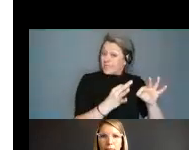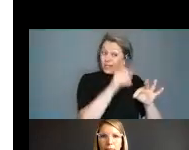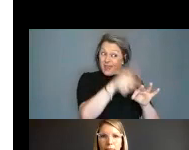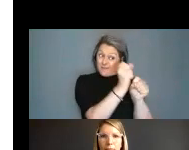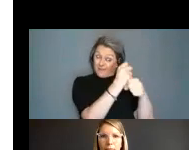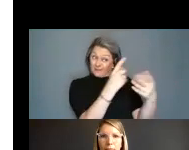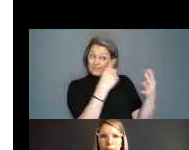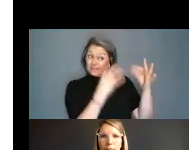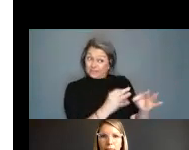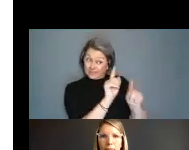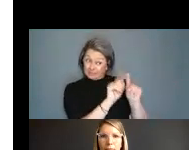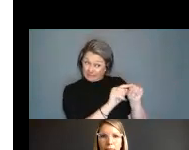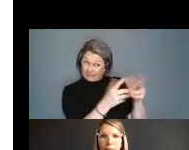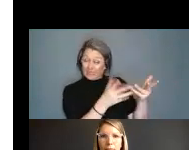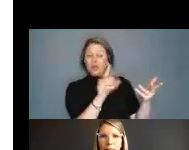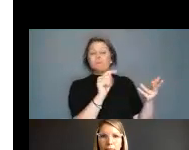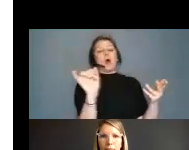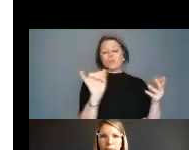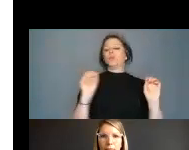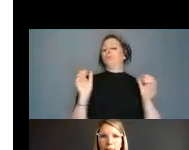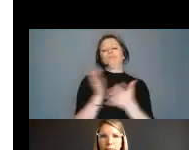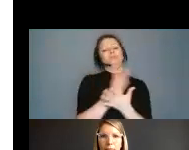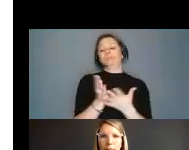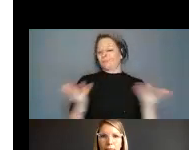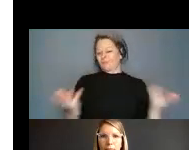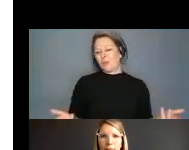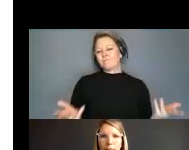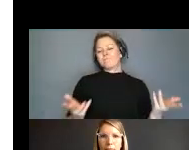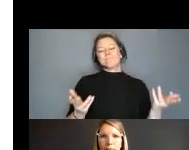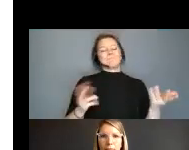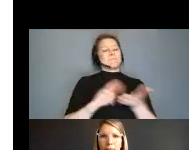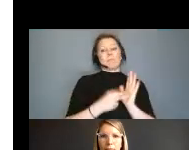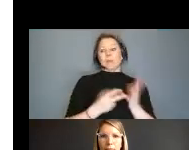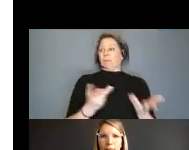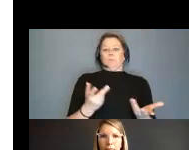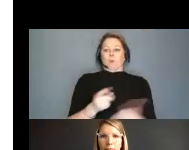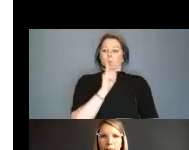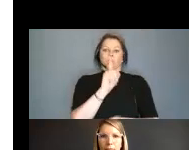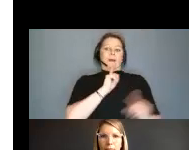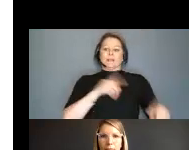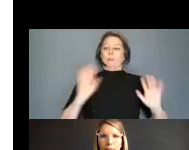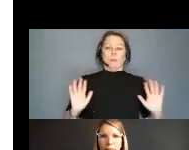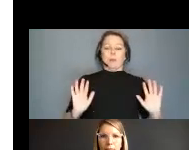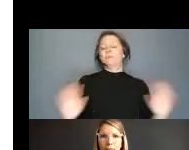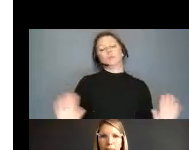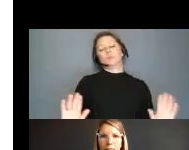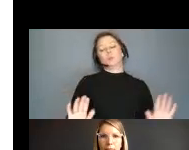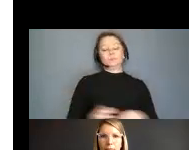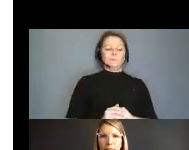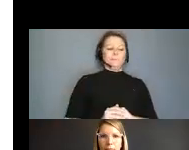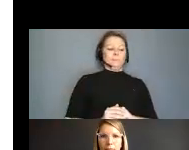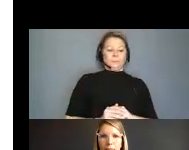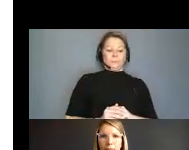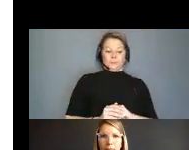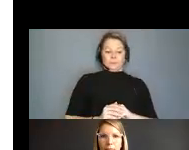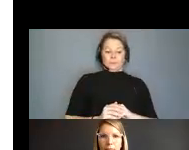recognized that it can change. So it's not something that you acquire and is necessarily fixed. So it's kind of in that spirit that not only